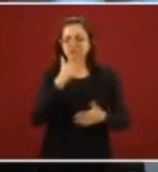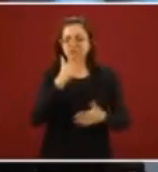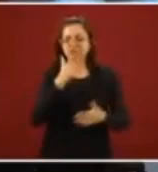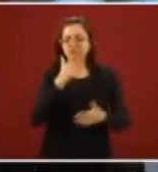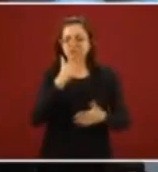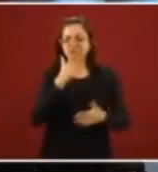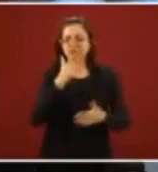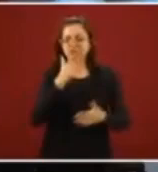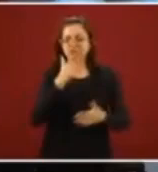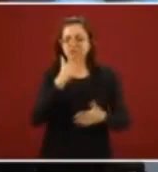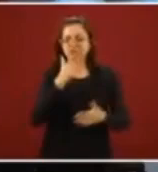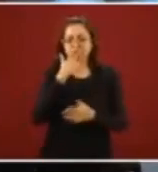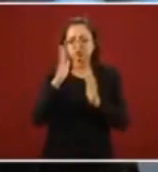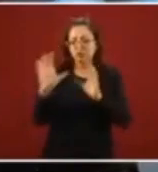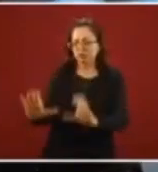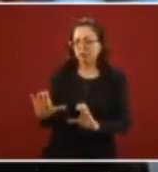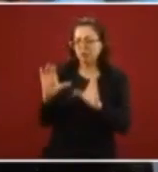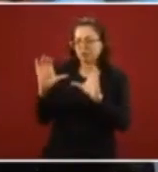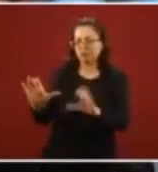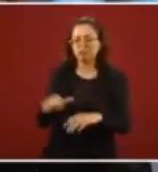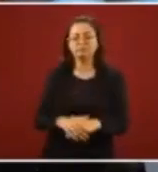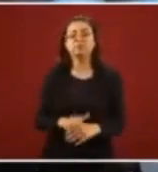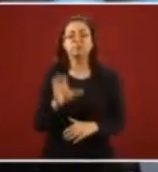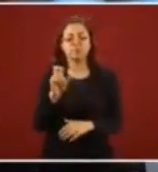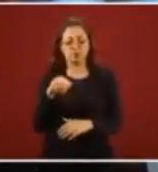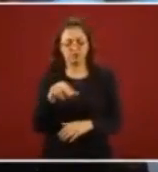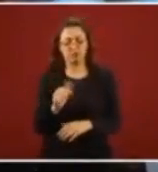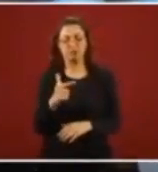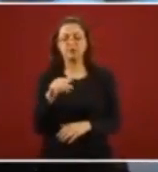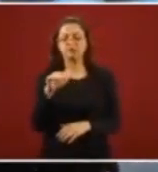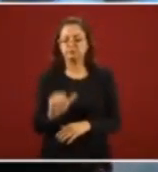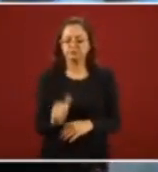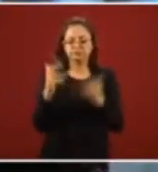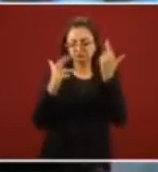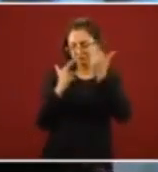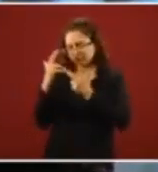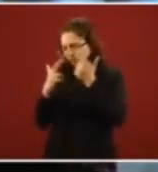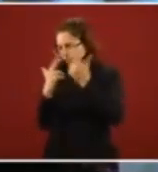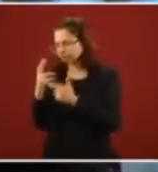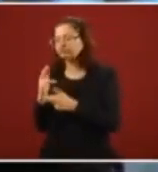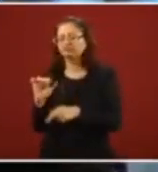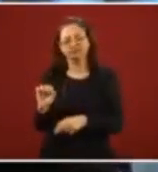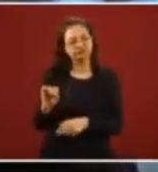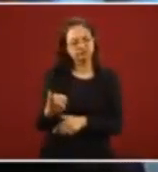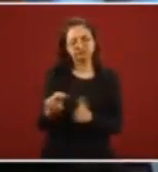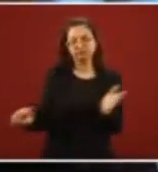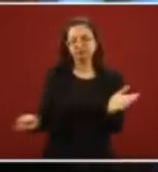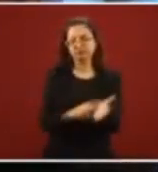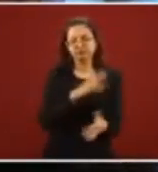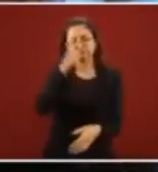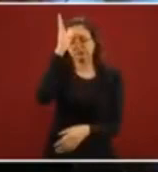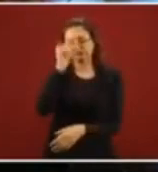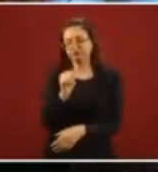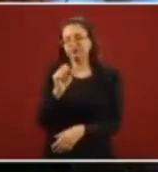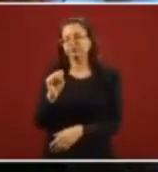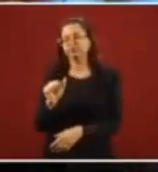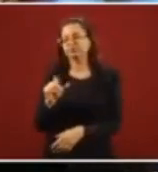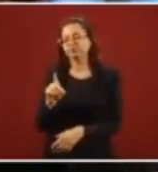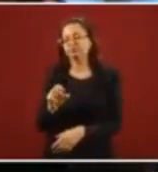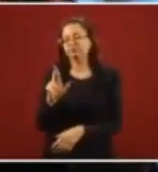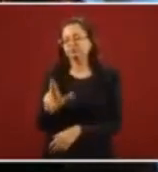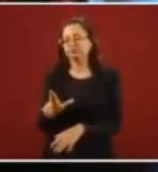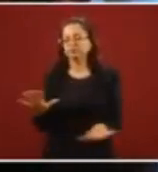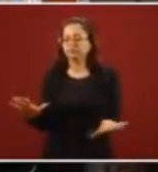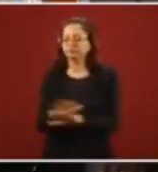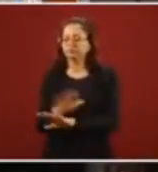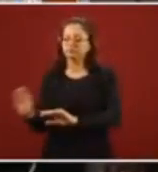passed right by their house. Conagua llevó a cabo un recorrido y posteriormente firmó un convenio también con Sader y llevaron a